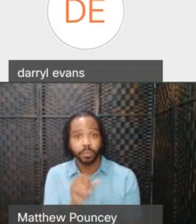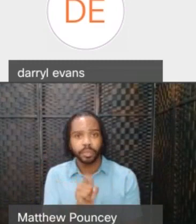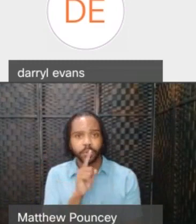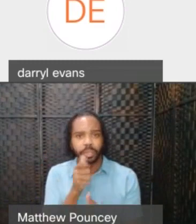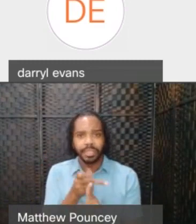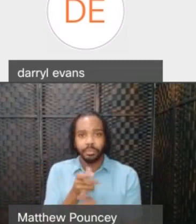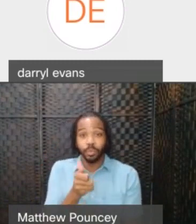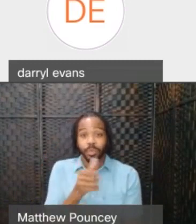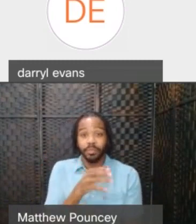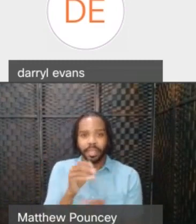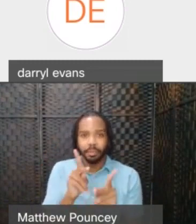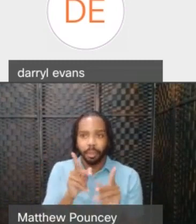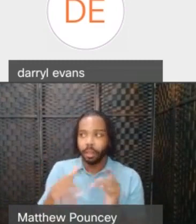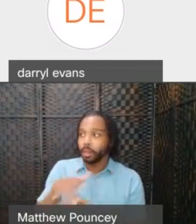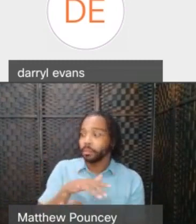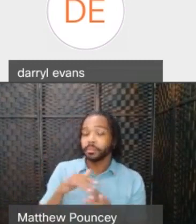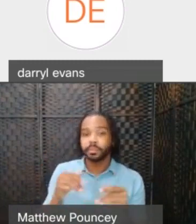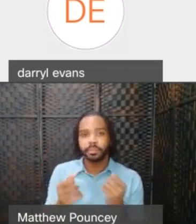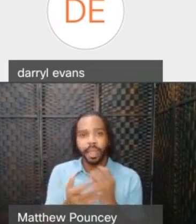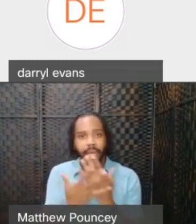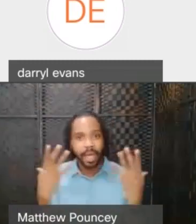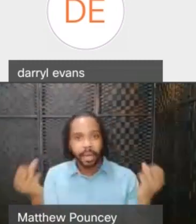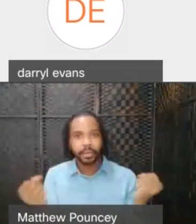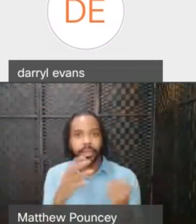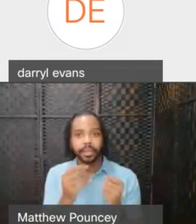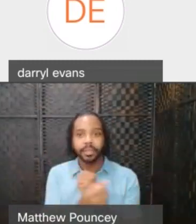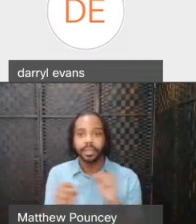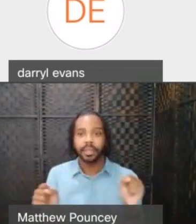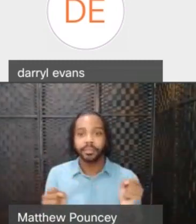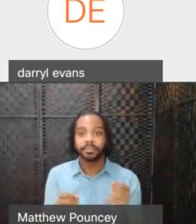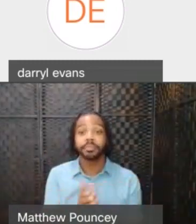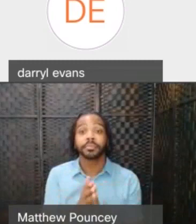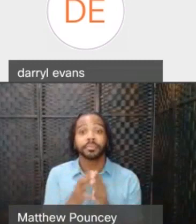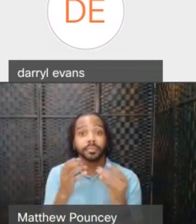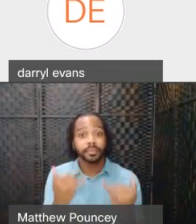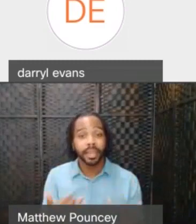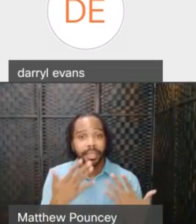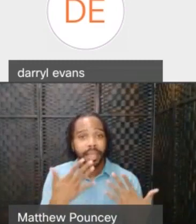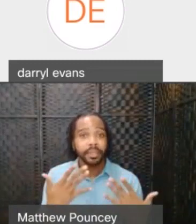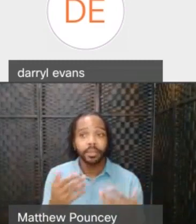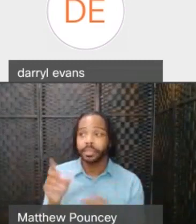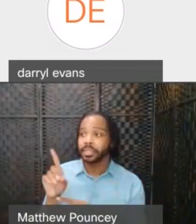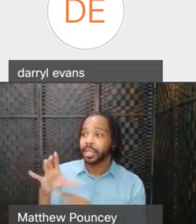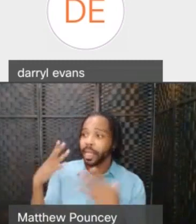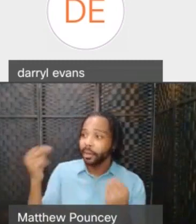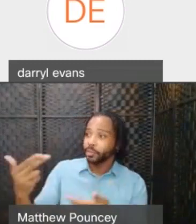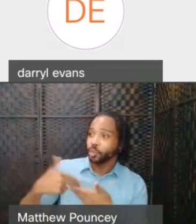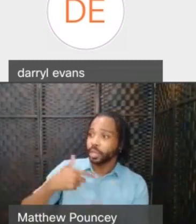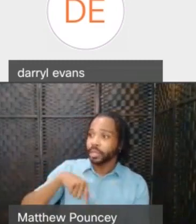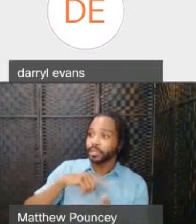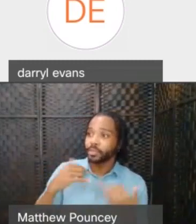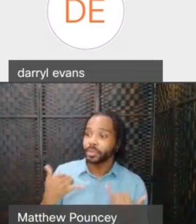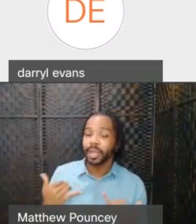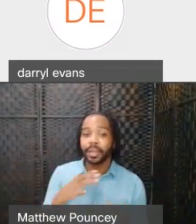the people around us healthy and safe. So with that, thank you from DC Health for joining us today.